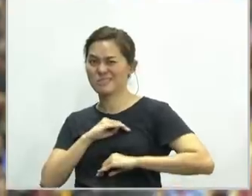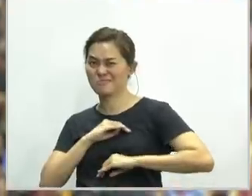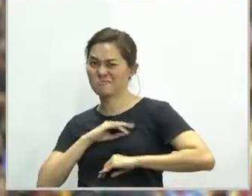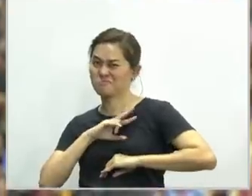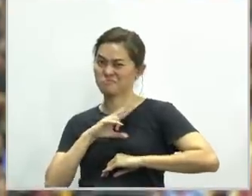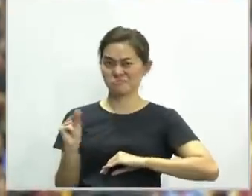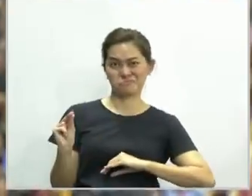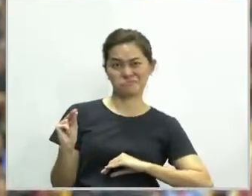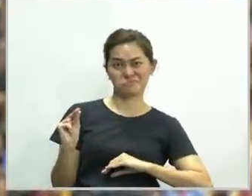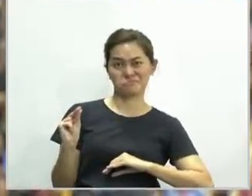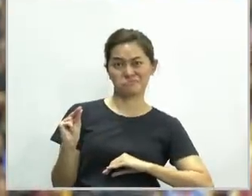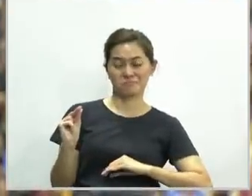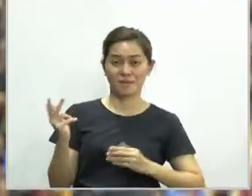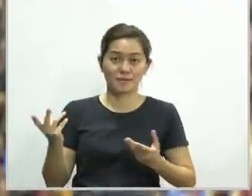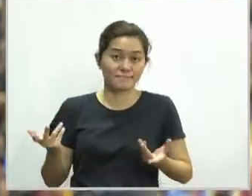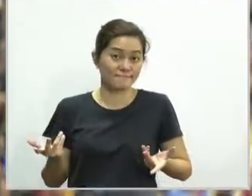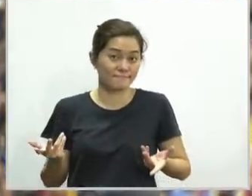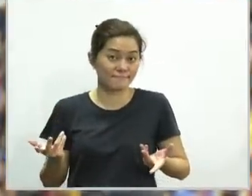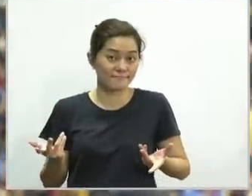satisfaction."